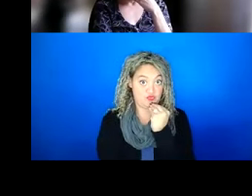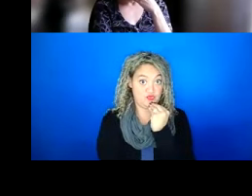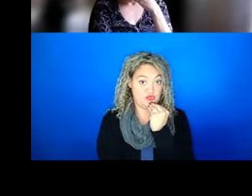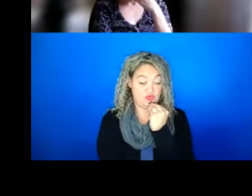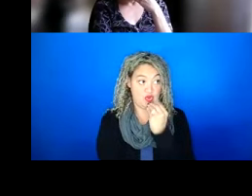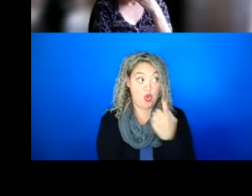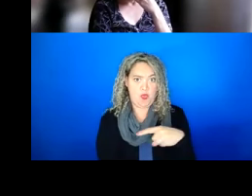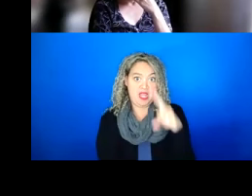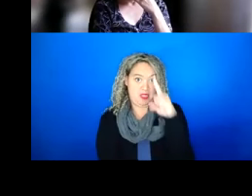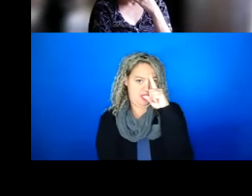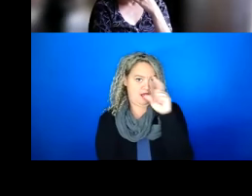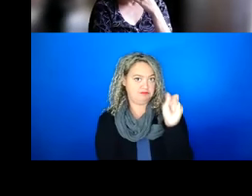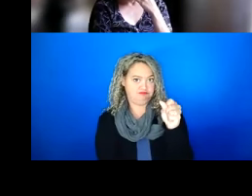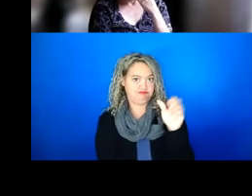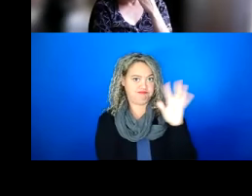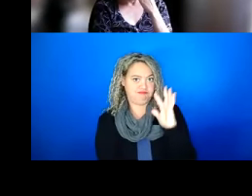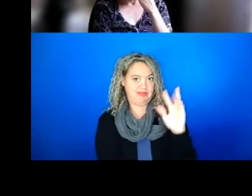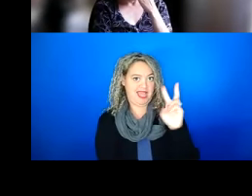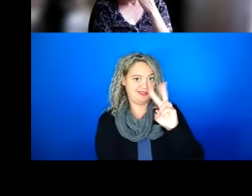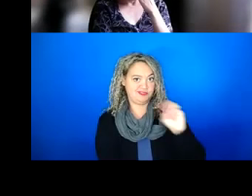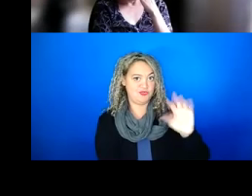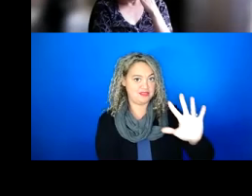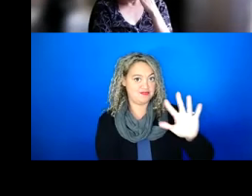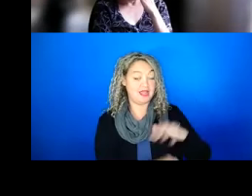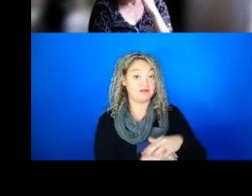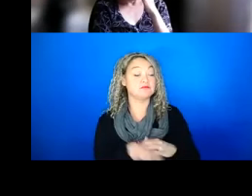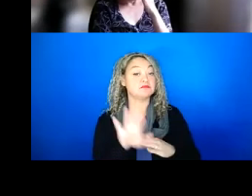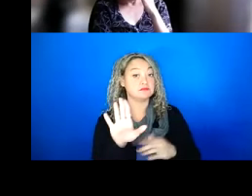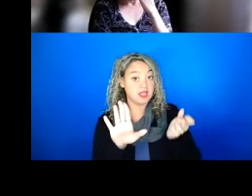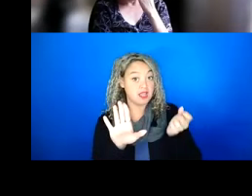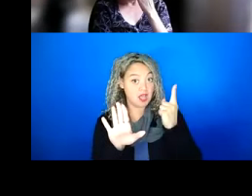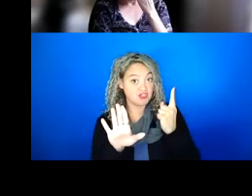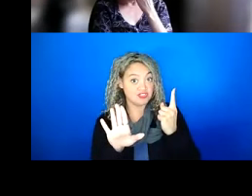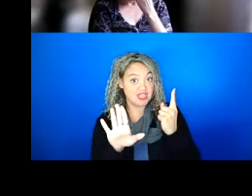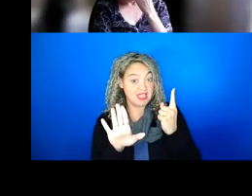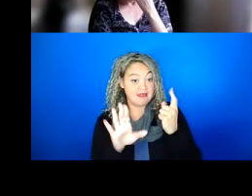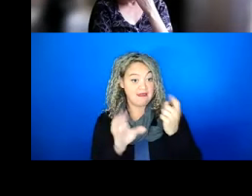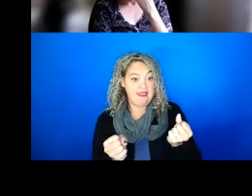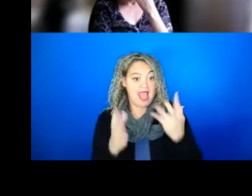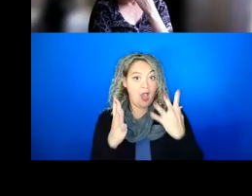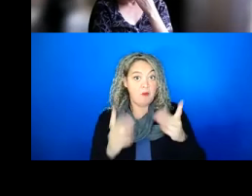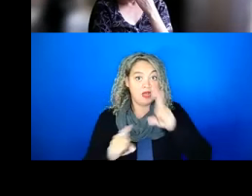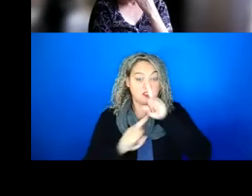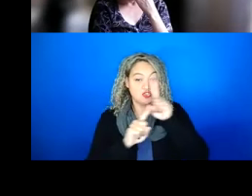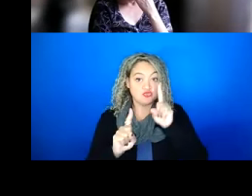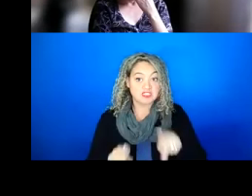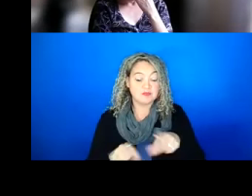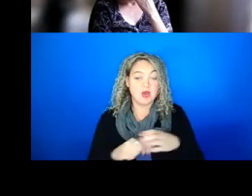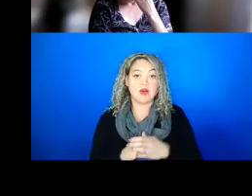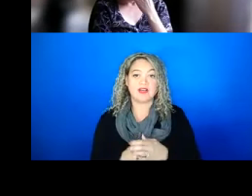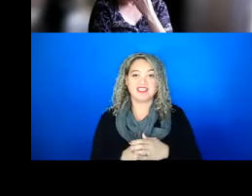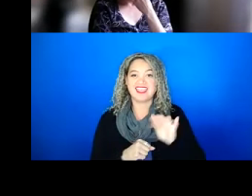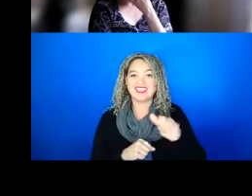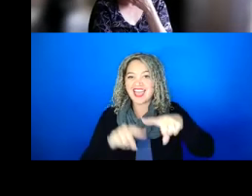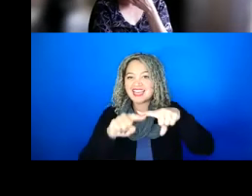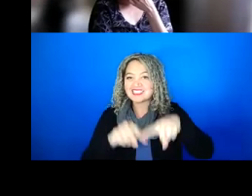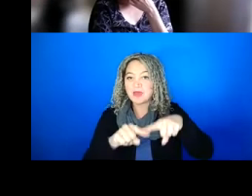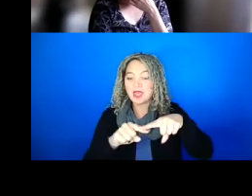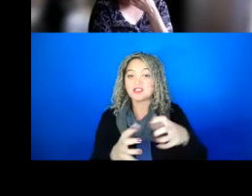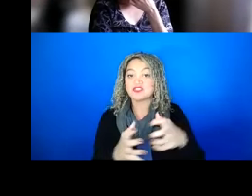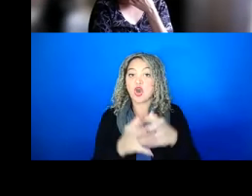thought we were seeing back in 2005. But the magnitude of the response was dependent on the amount